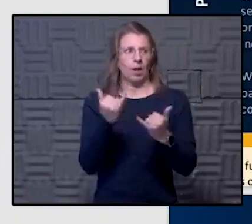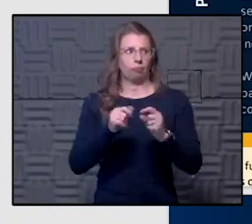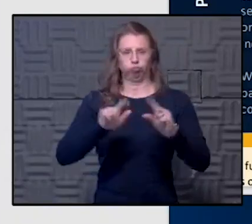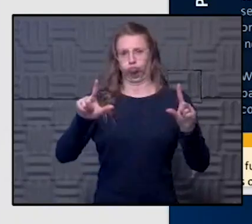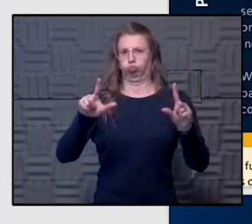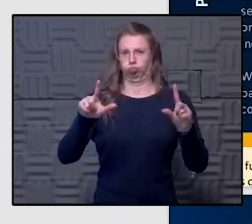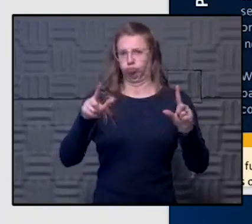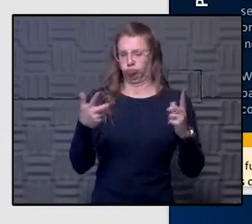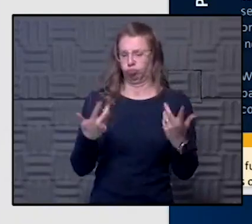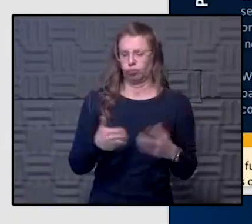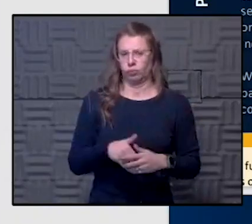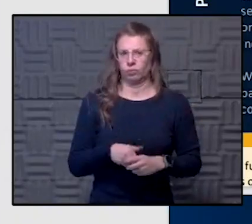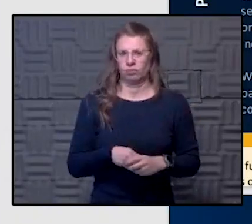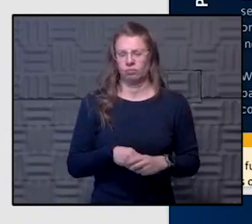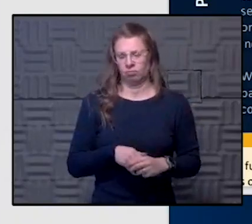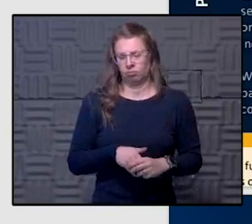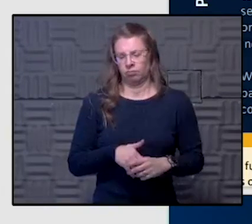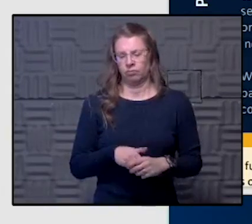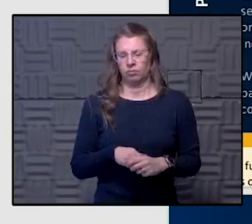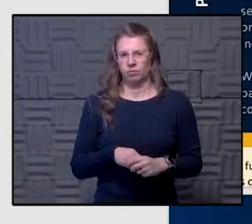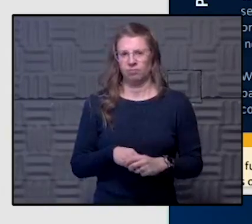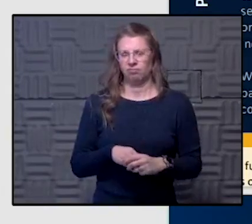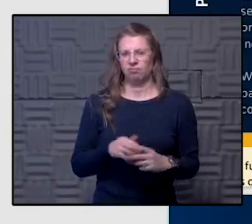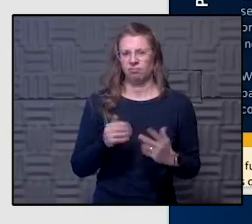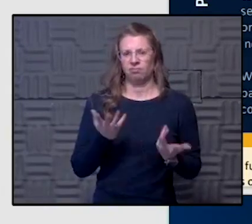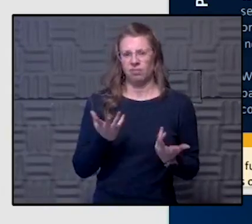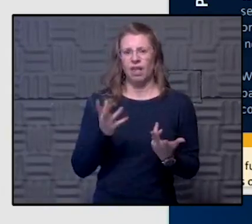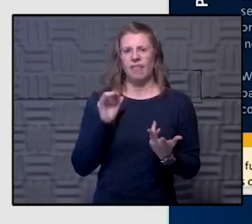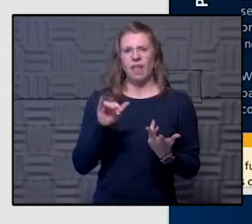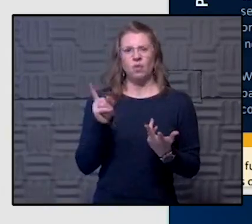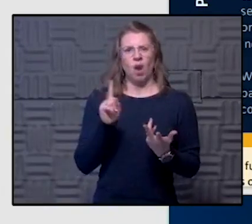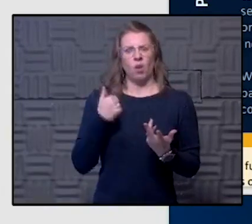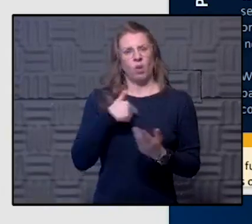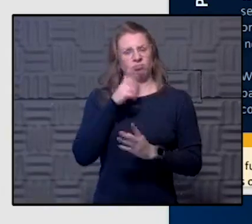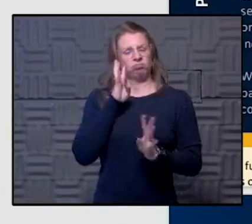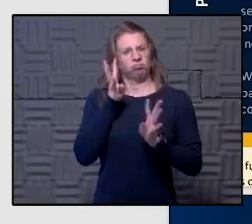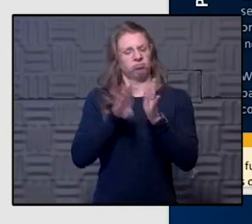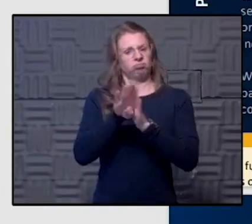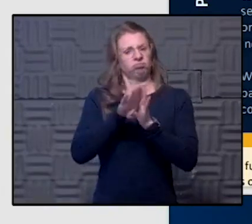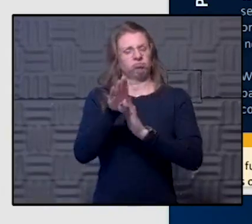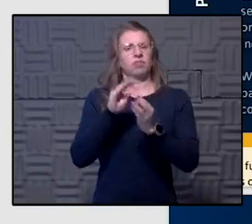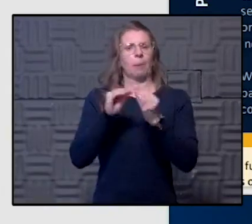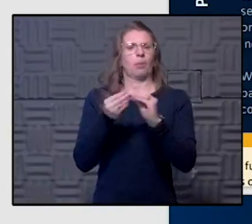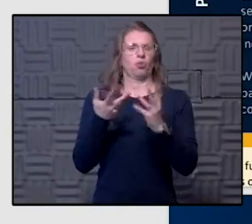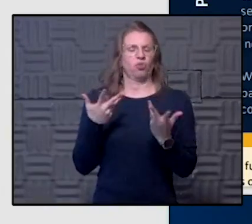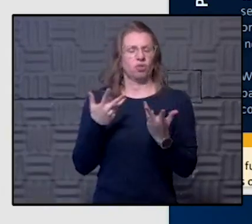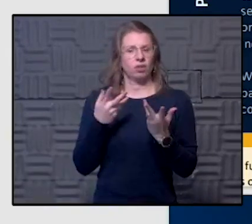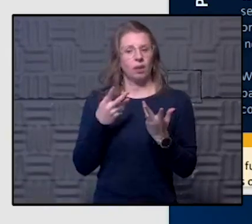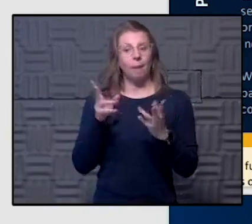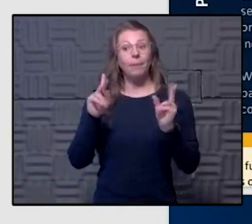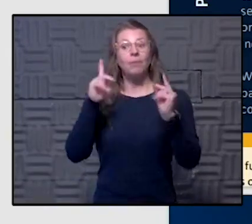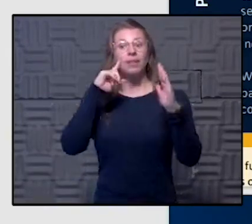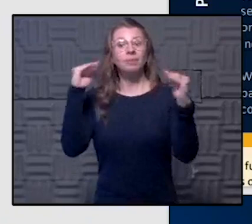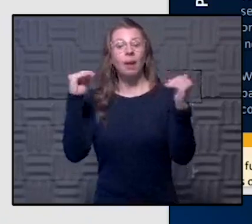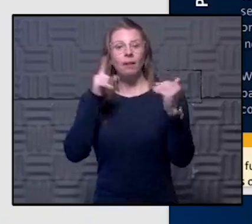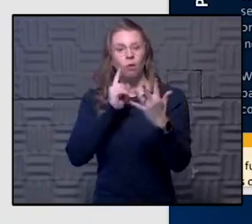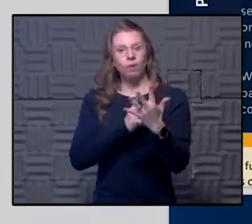So that's what we are that's where we're kind of coming up with the numbers and the expectations as to when people can expect to get the